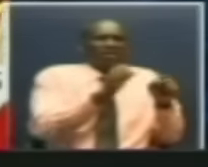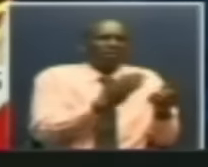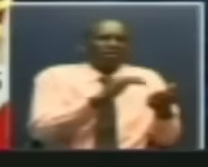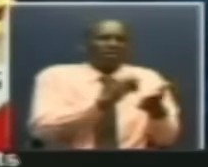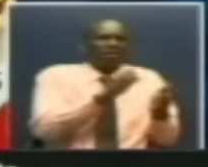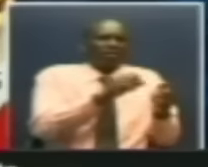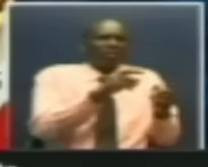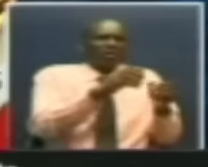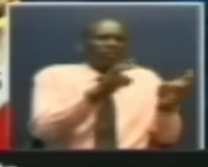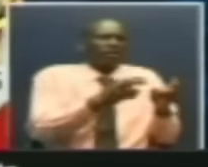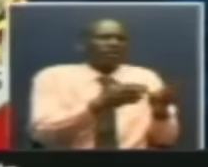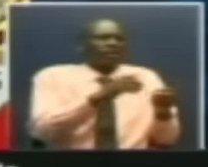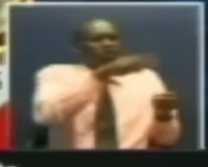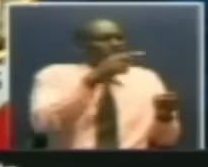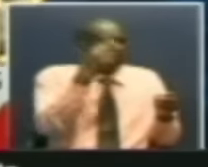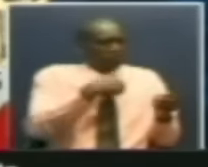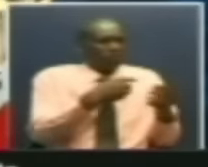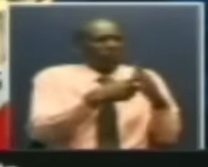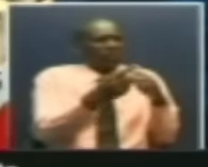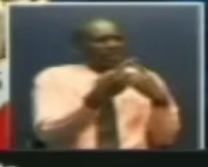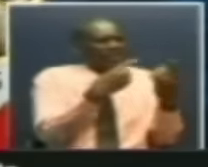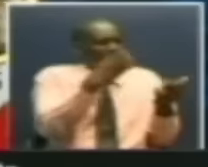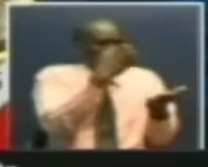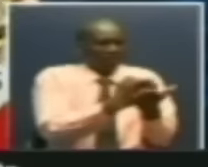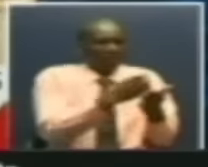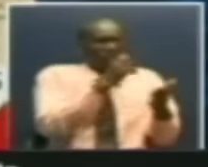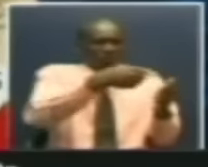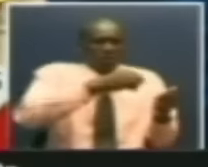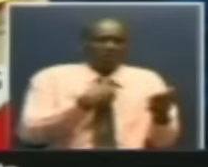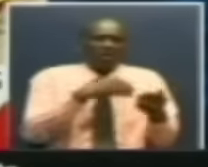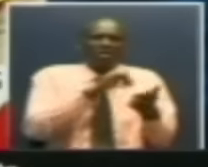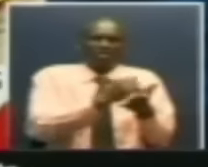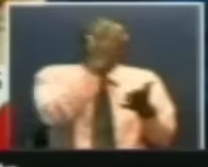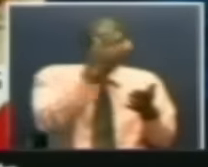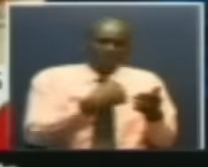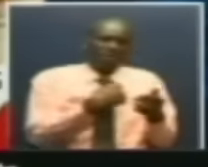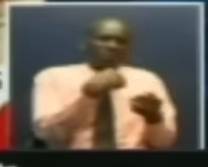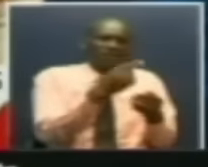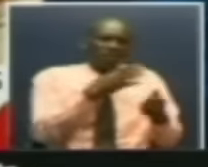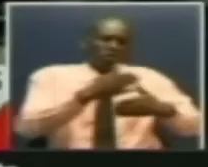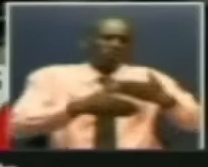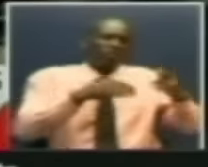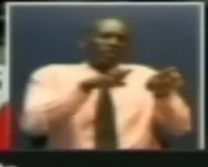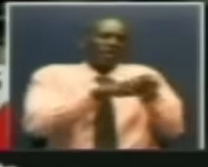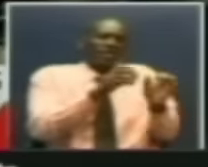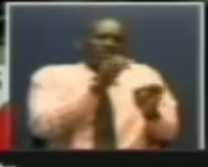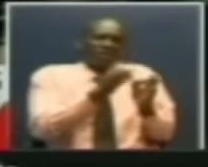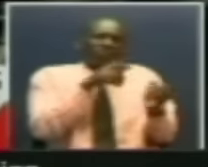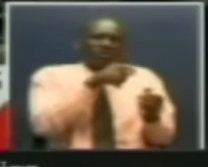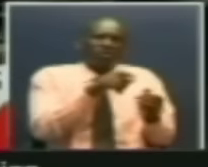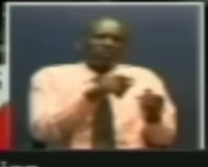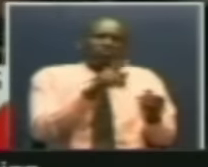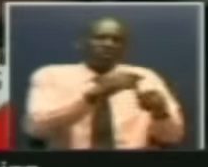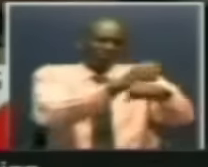That would be very cheap of me to start discussing evidence and what we have. And that is why I'm saying you are behaving as if